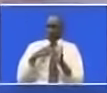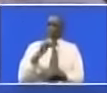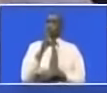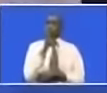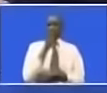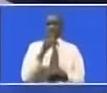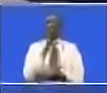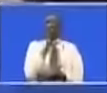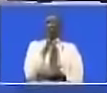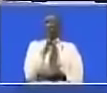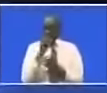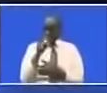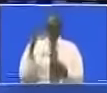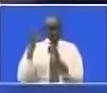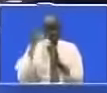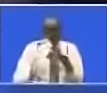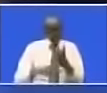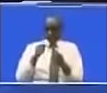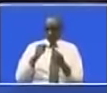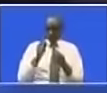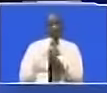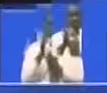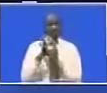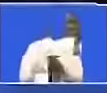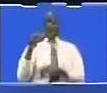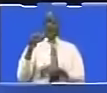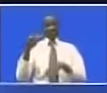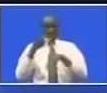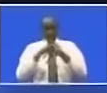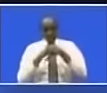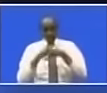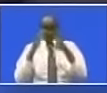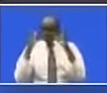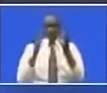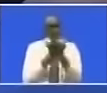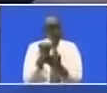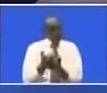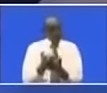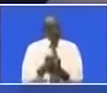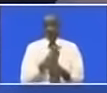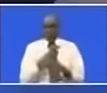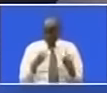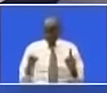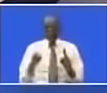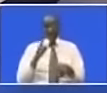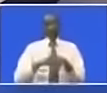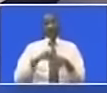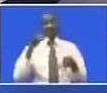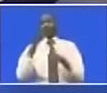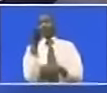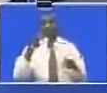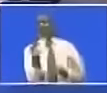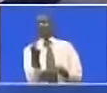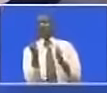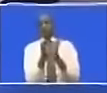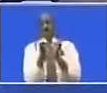Finance Corporation was expected to ease interest rates in Kenya, its biggest economy, but with the election fever catching up